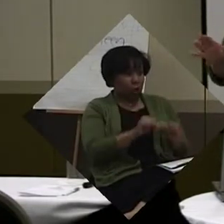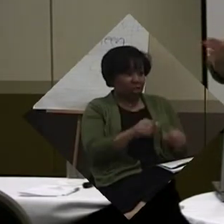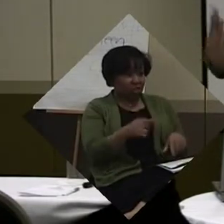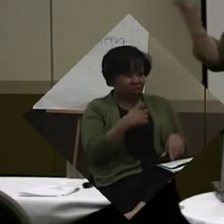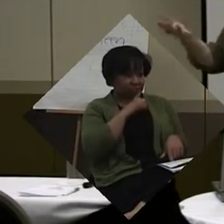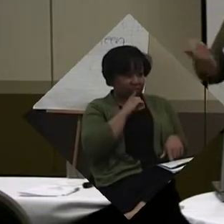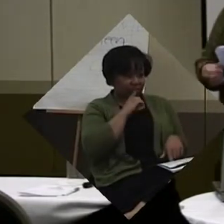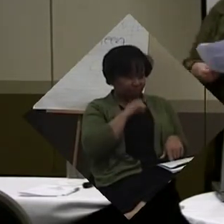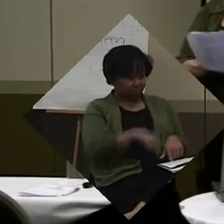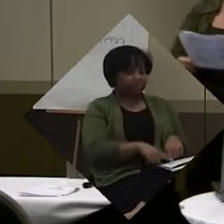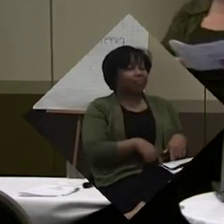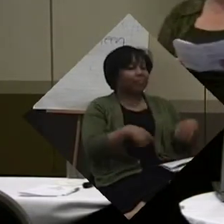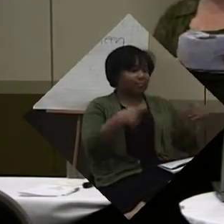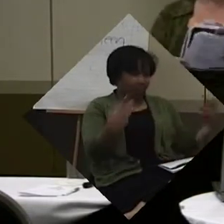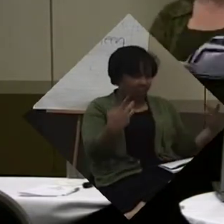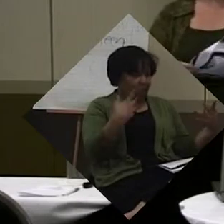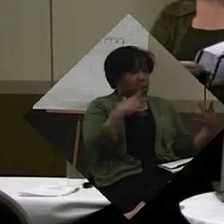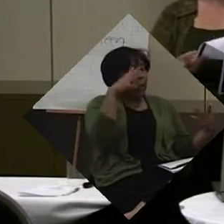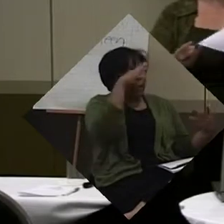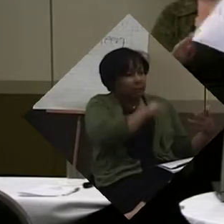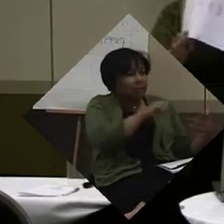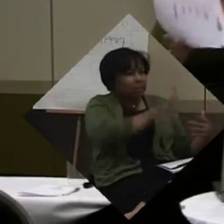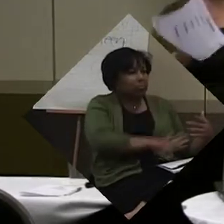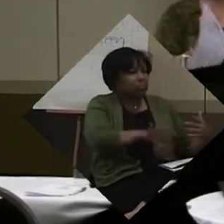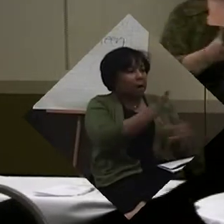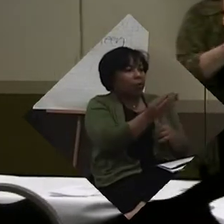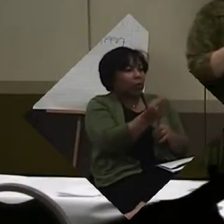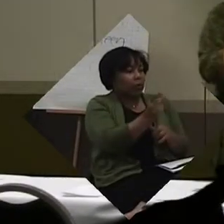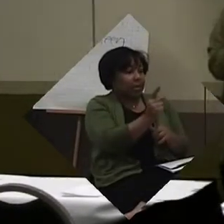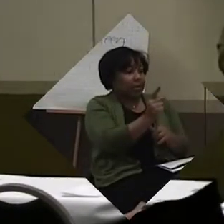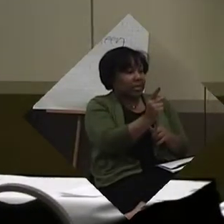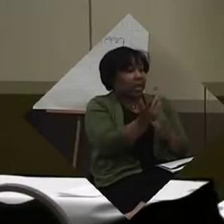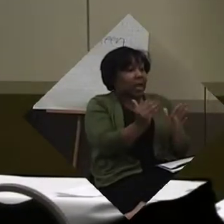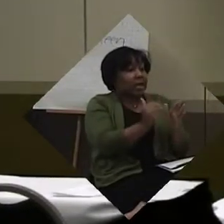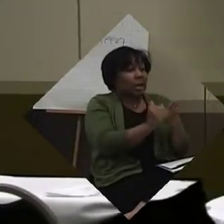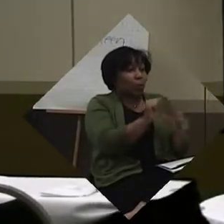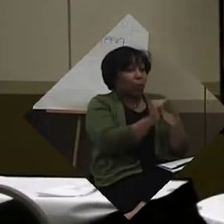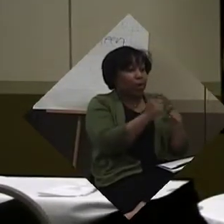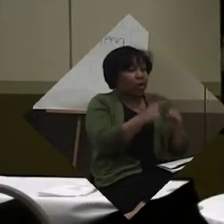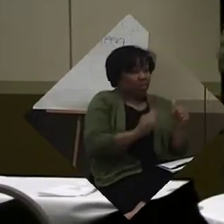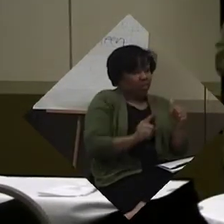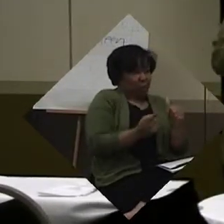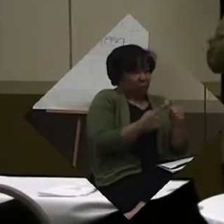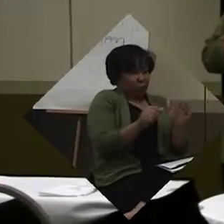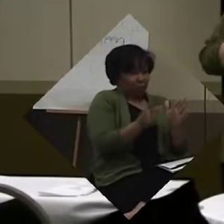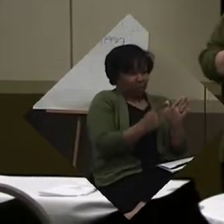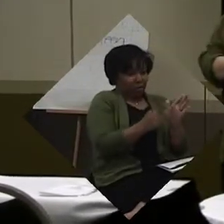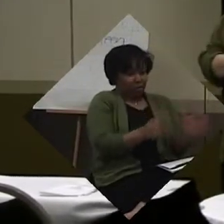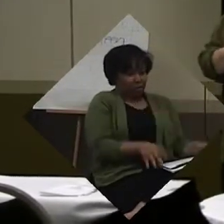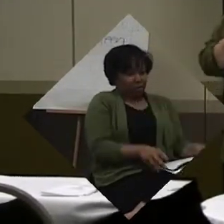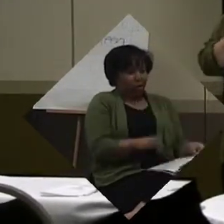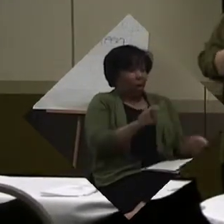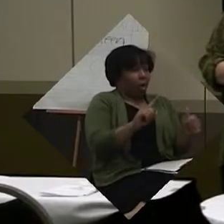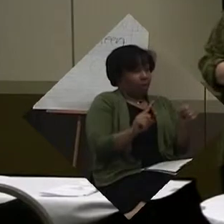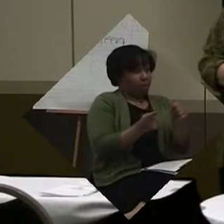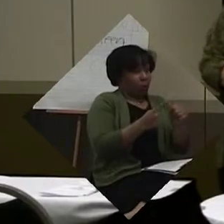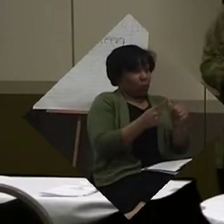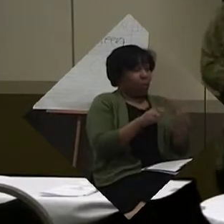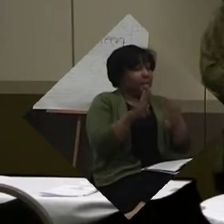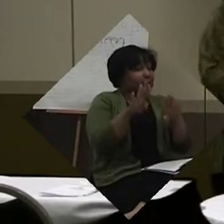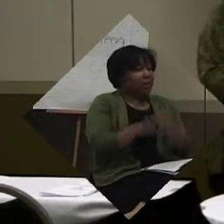minutes. Okay, so we had a guess of a few minutes. Okay? Again, we're working off the original behavior